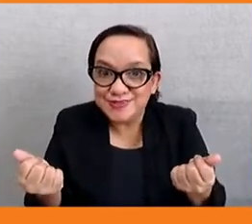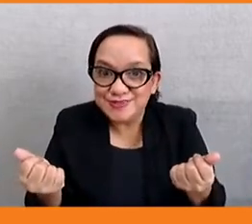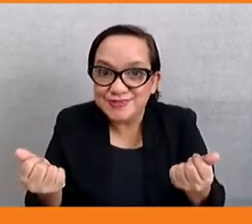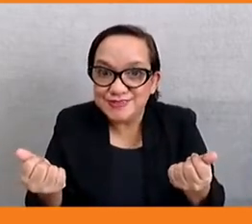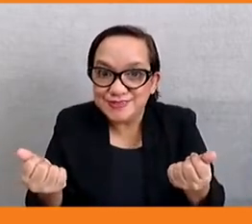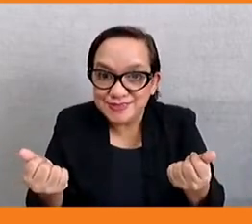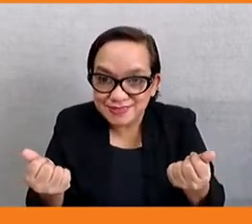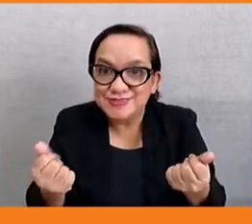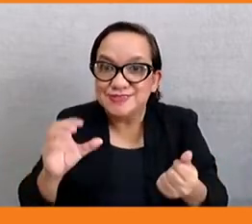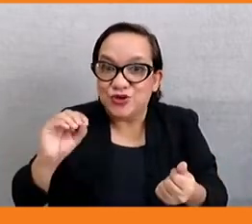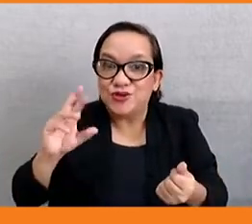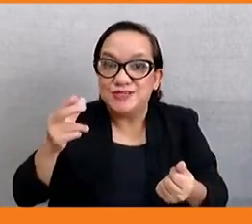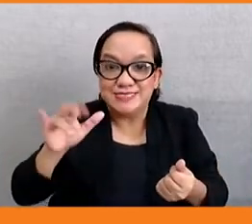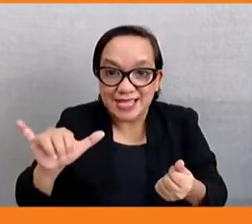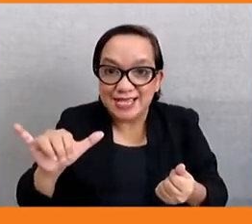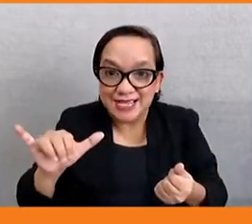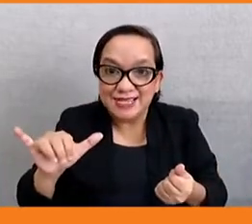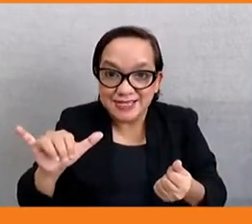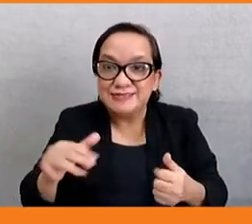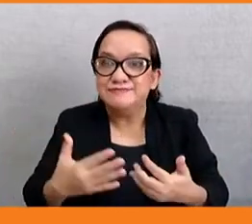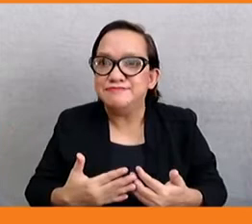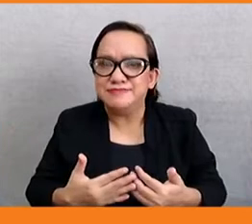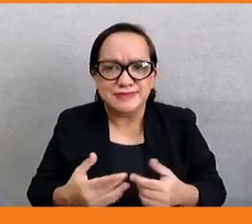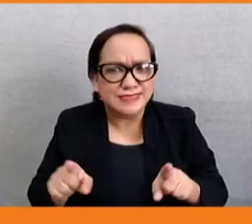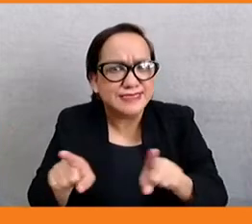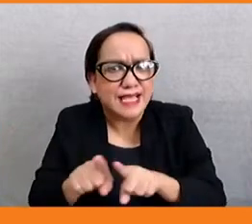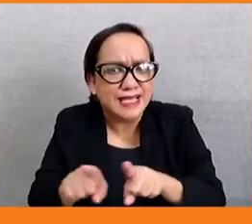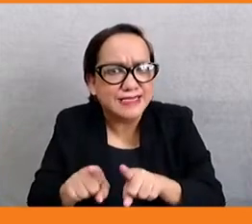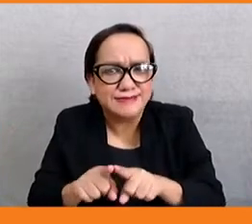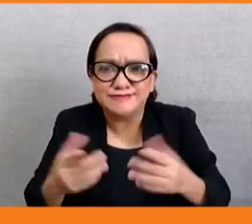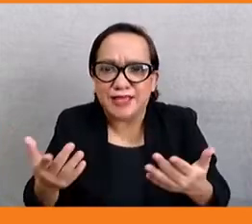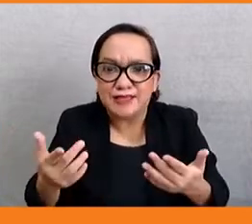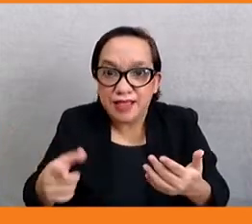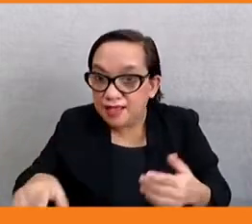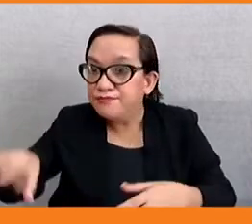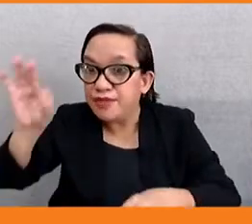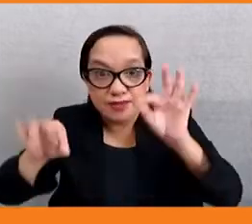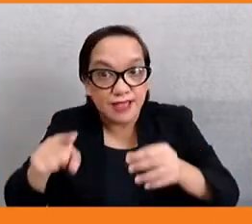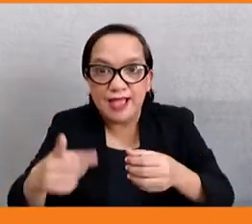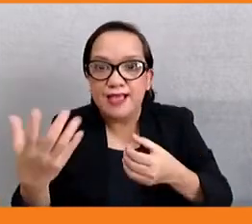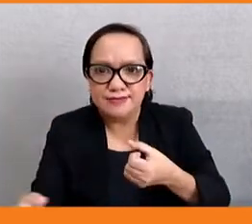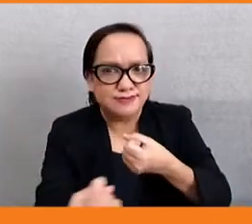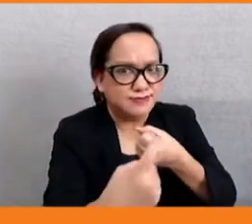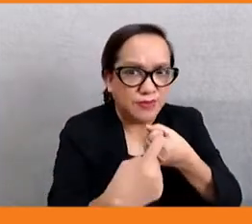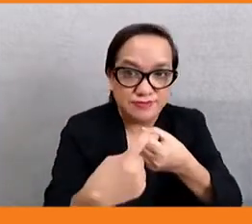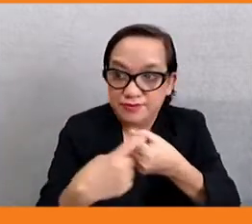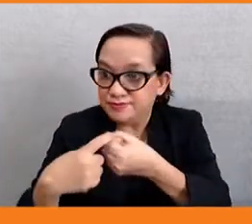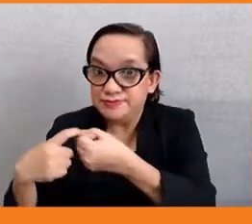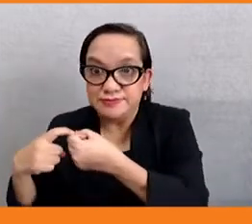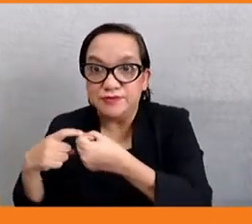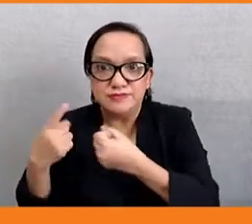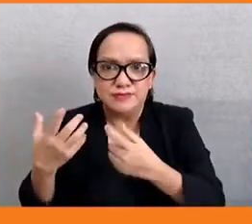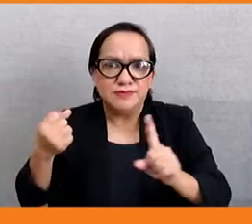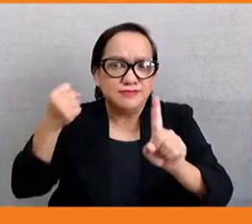identify experts who can participate and advise the process of reaching the Paris Agreement goals. And three,